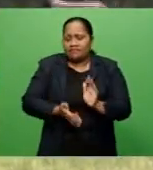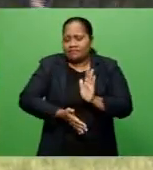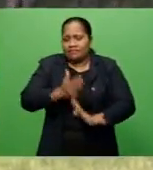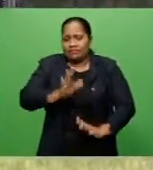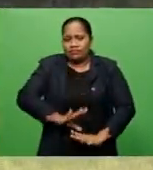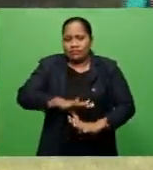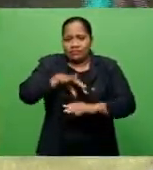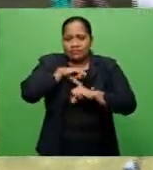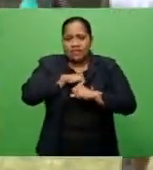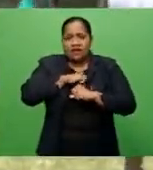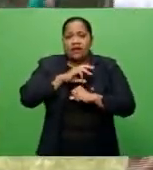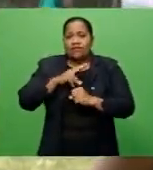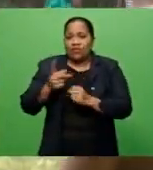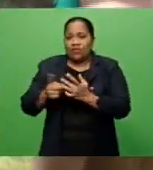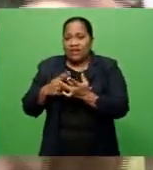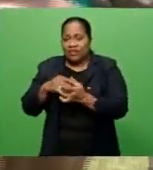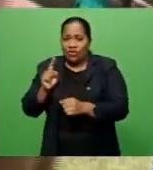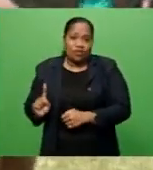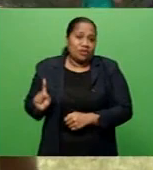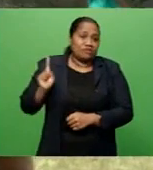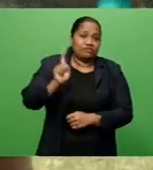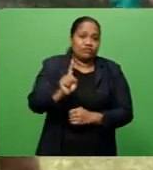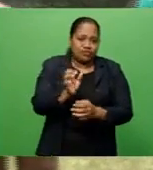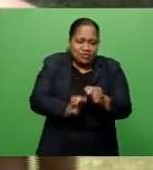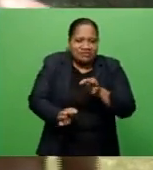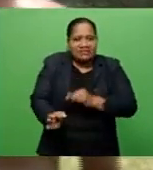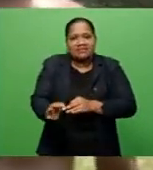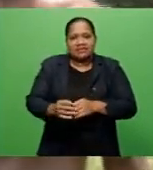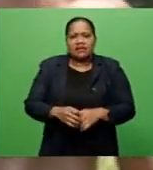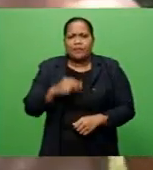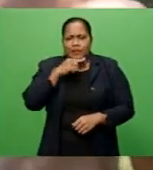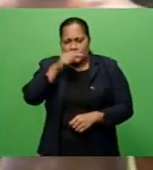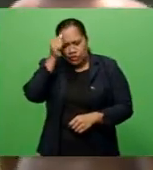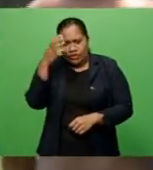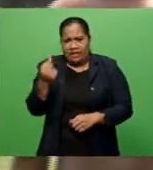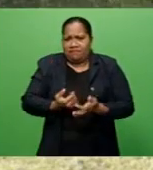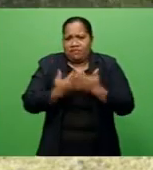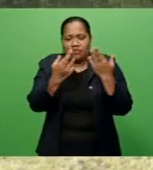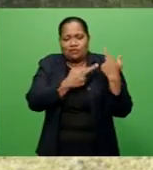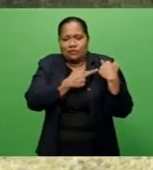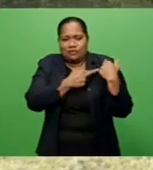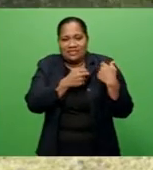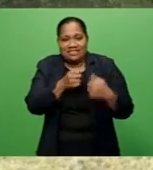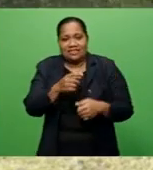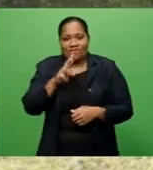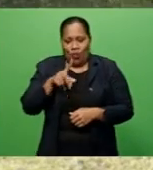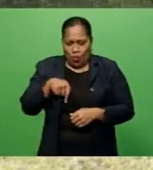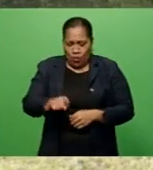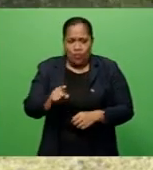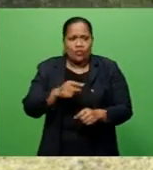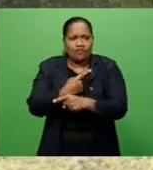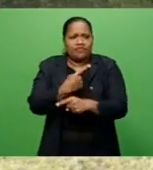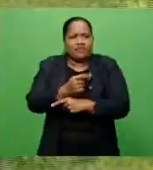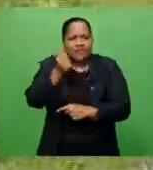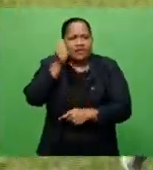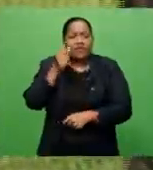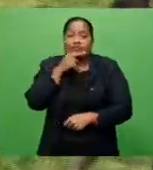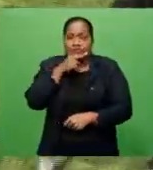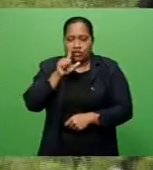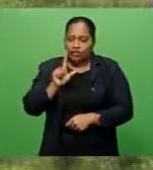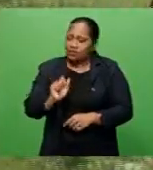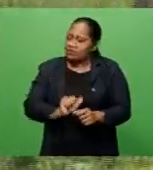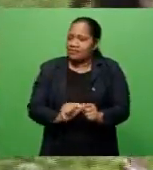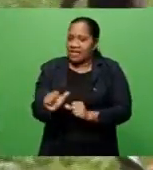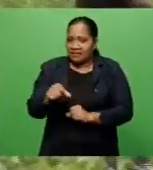Boys know that they have a big responsibility on their shoulders this week, and I believe the boys will do their best this week. We just